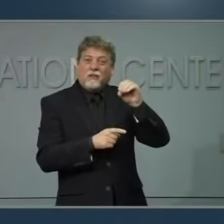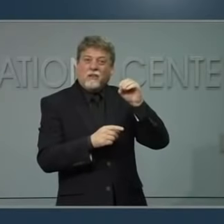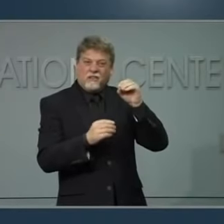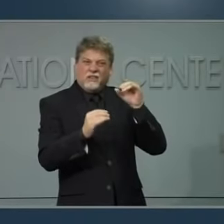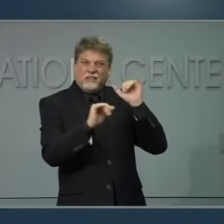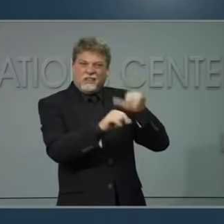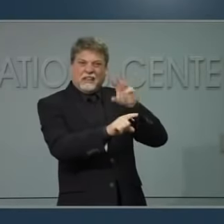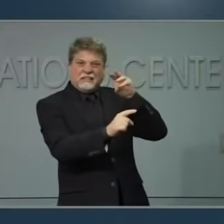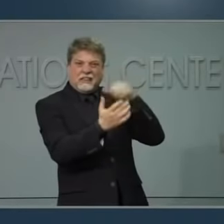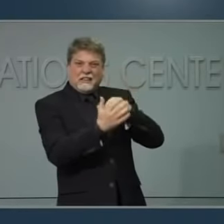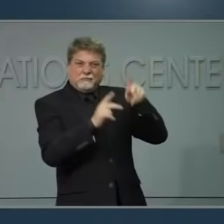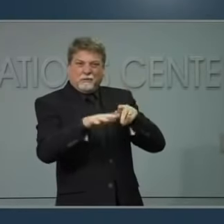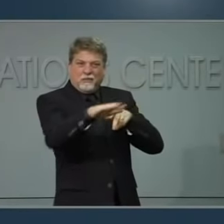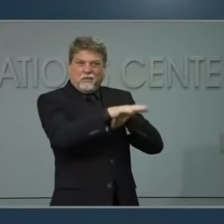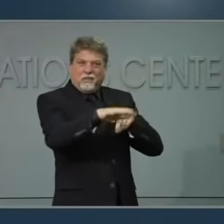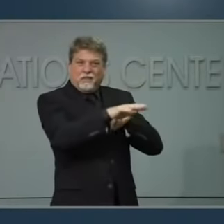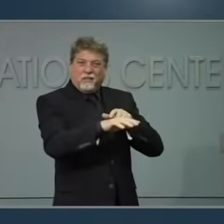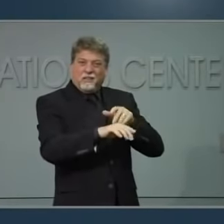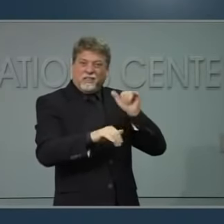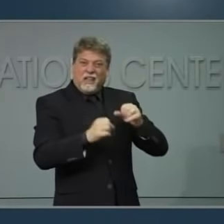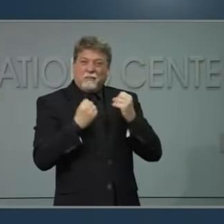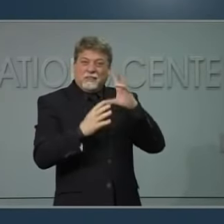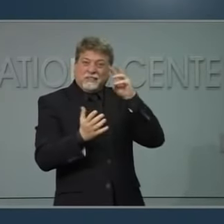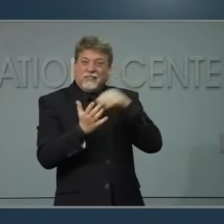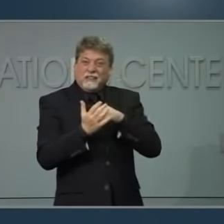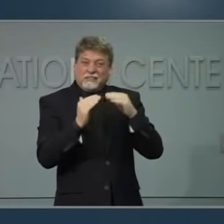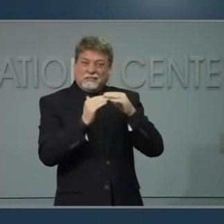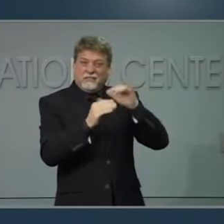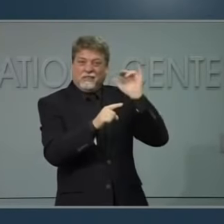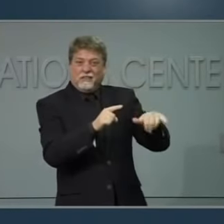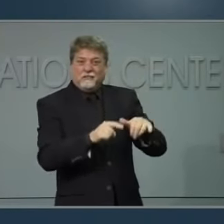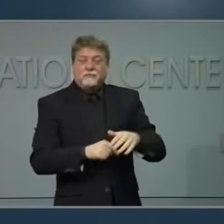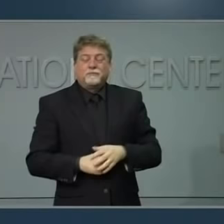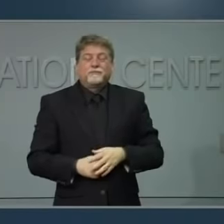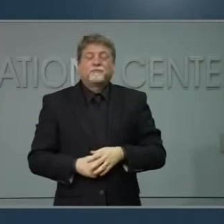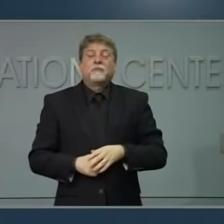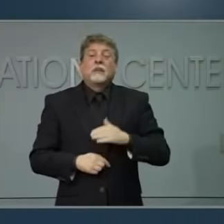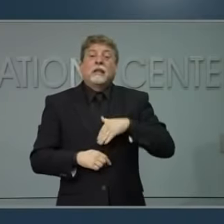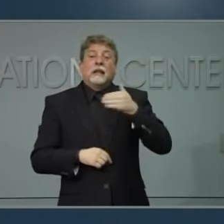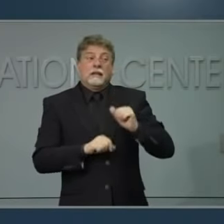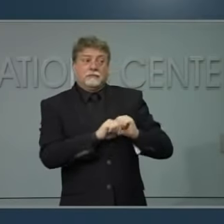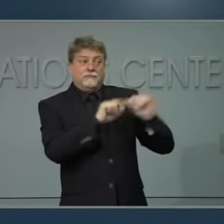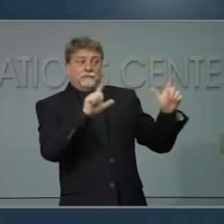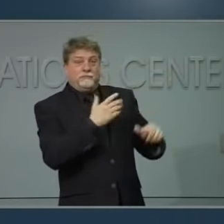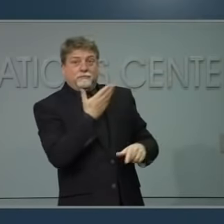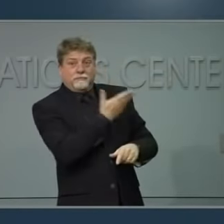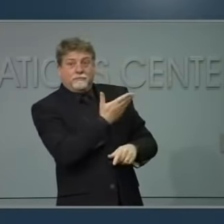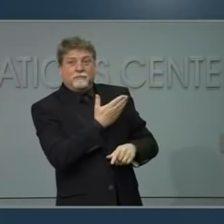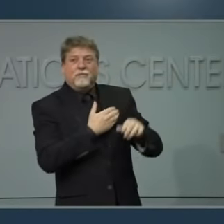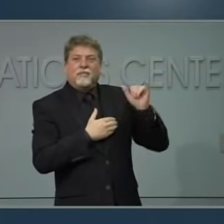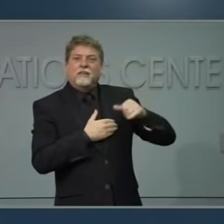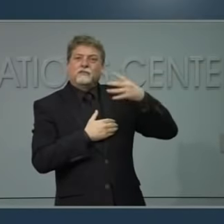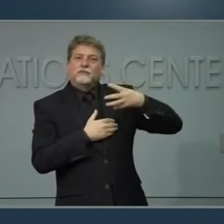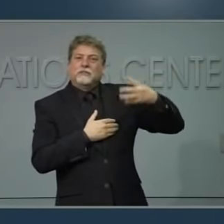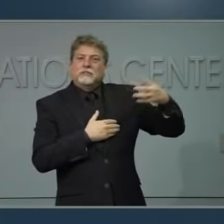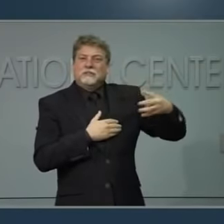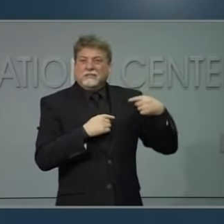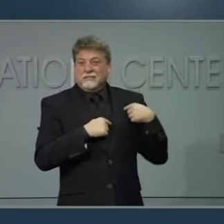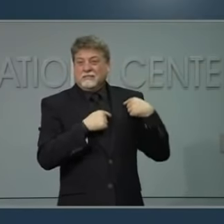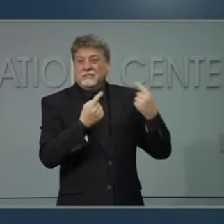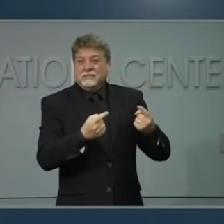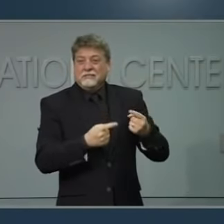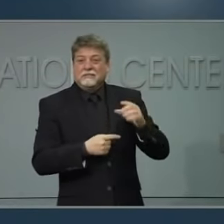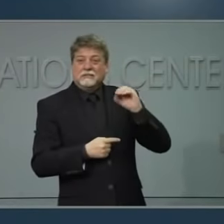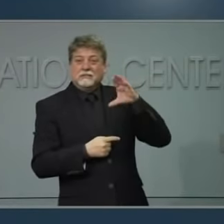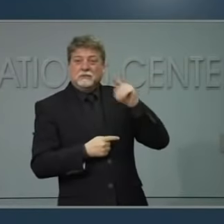look at the percent of tests that are positive. This graph also goes back to the beginning of October, and looking at the yellow line, our